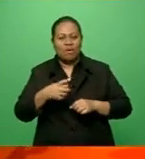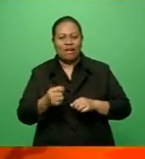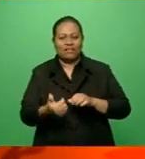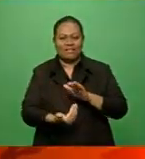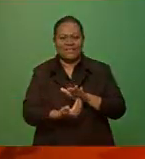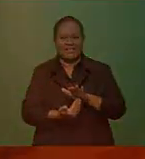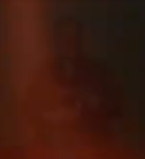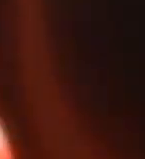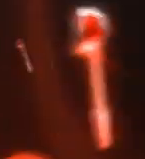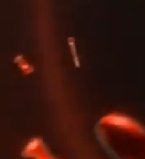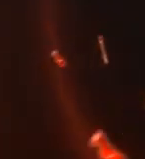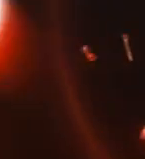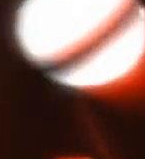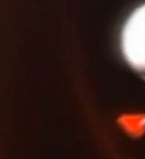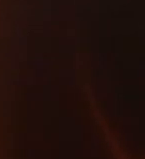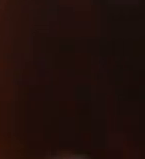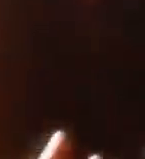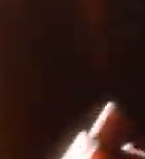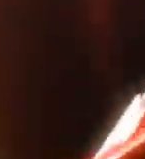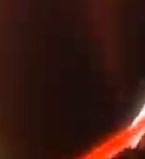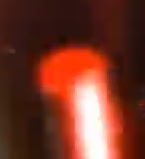break.